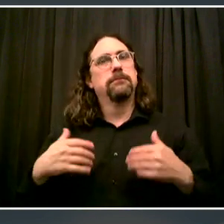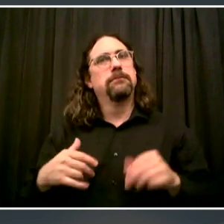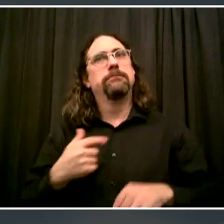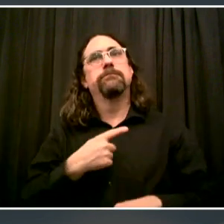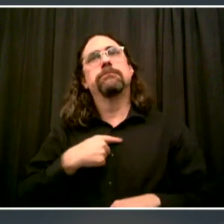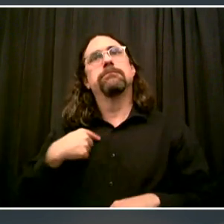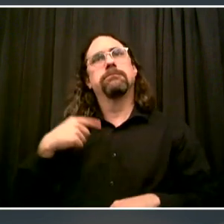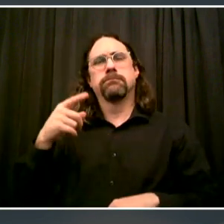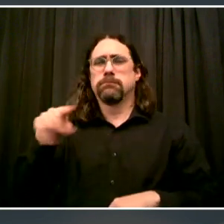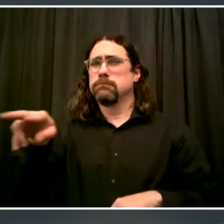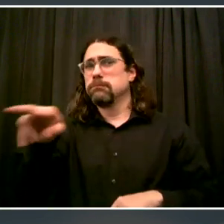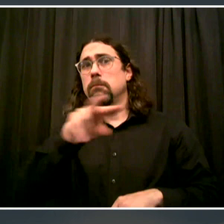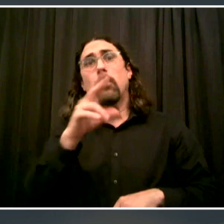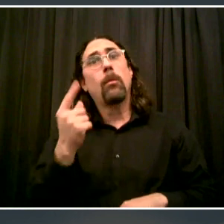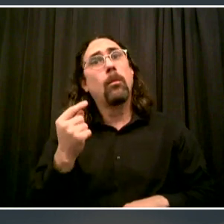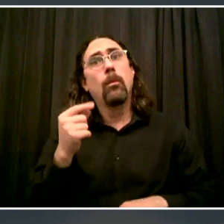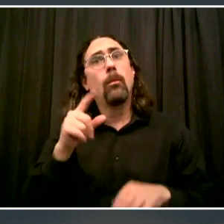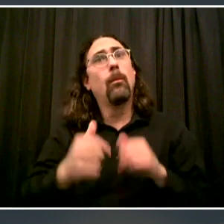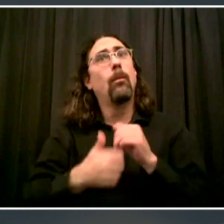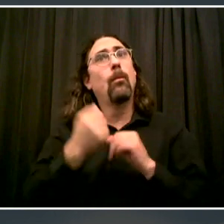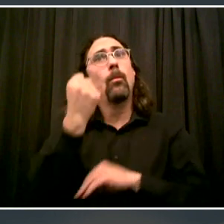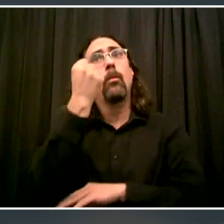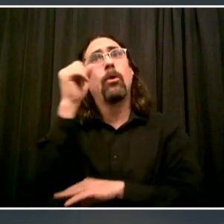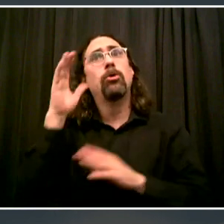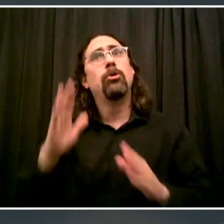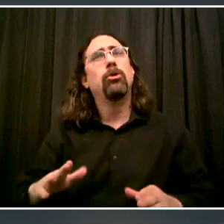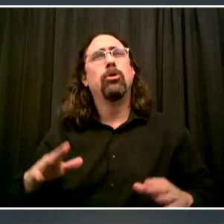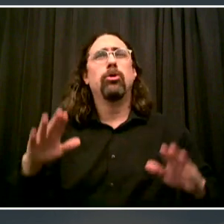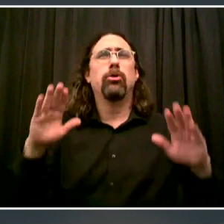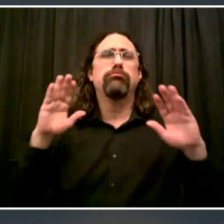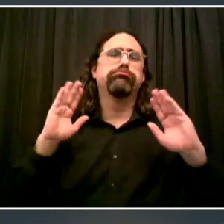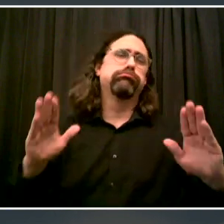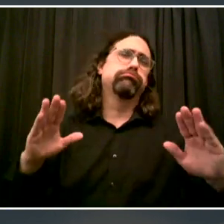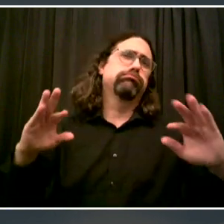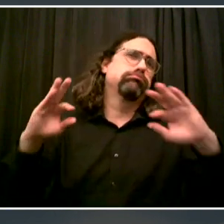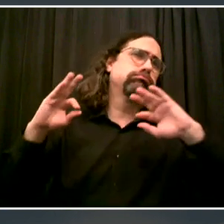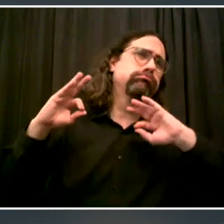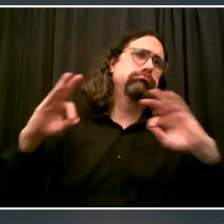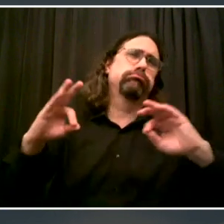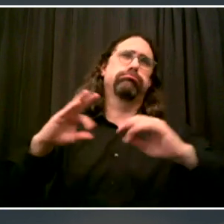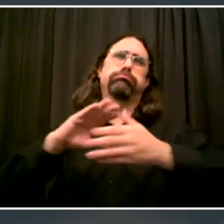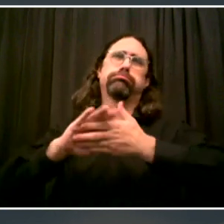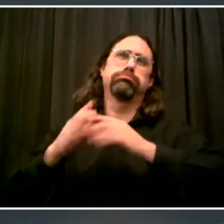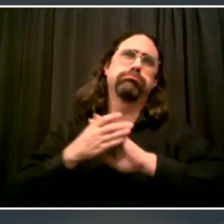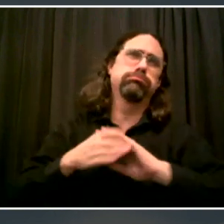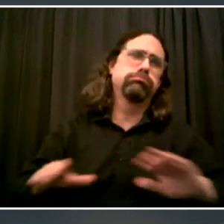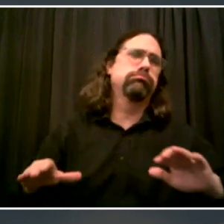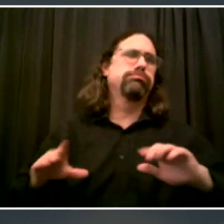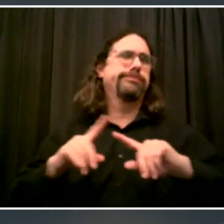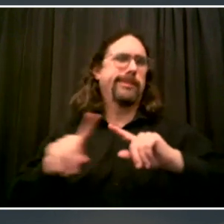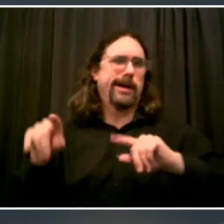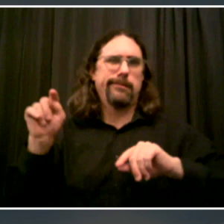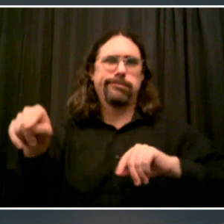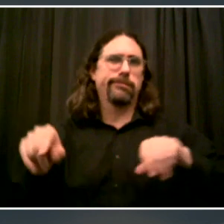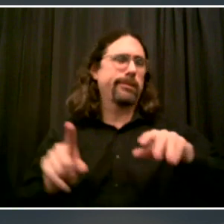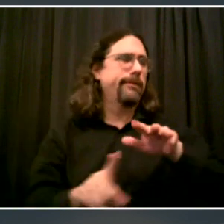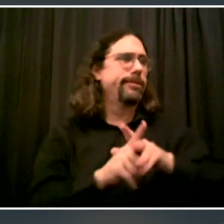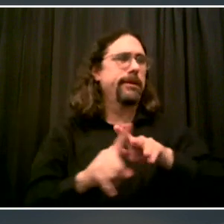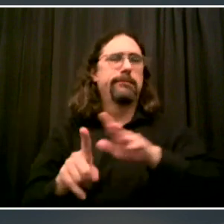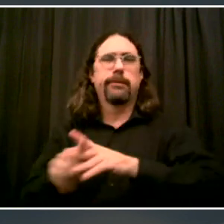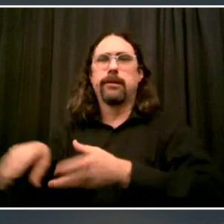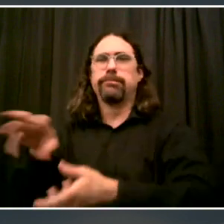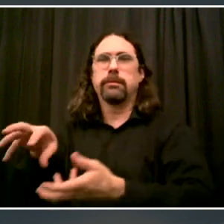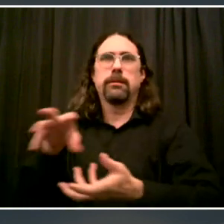them dealing with law enforcement that they think is unjust. And again, for the 100th time, we support them and we're going to protect them. Some of